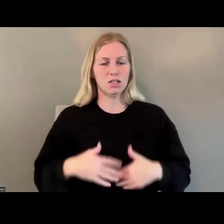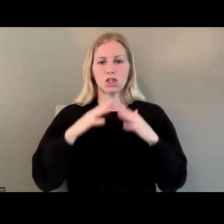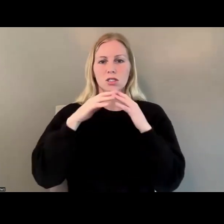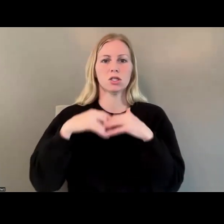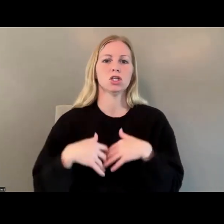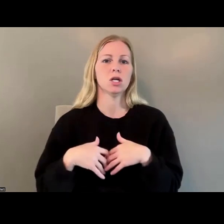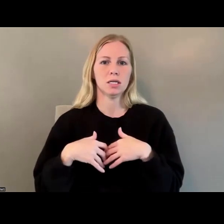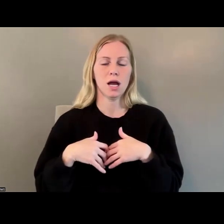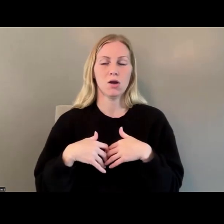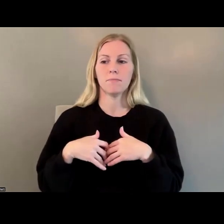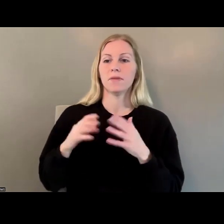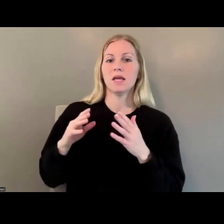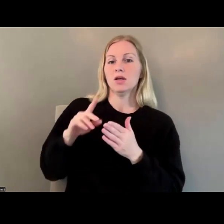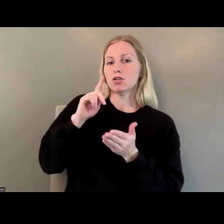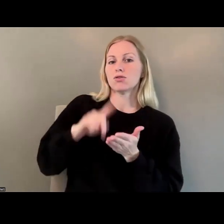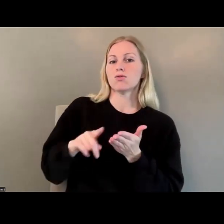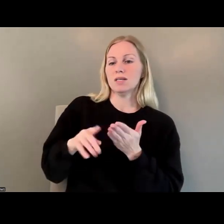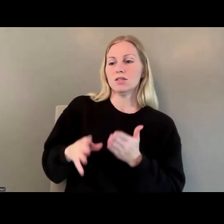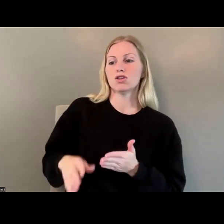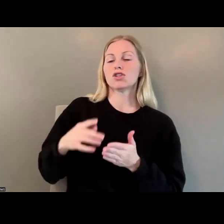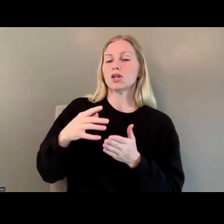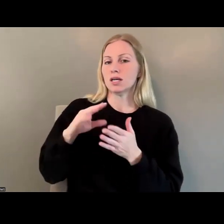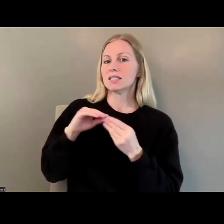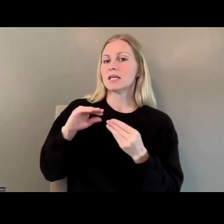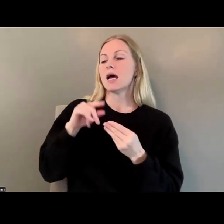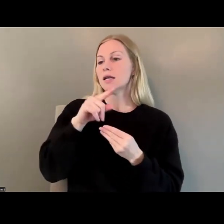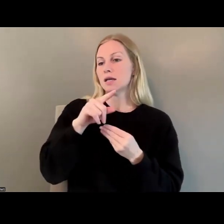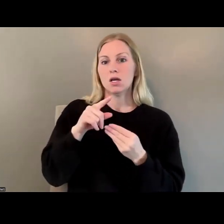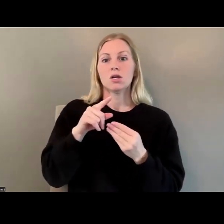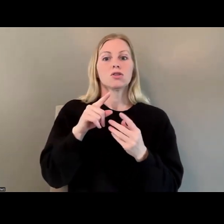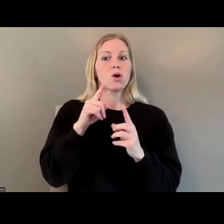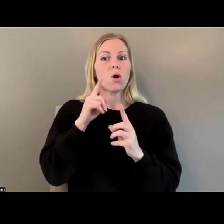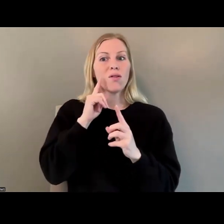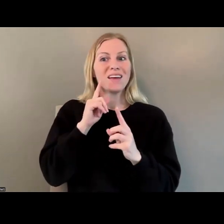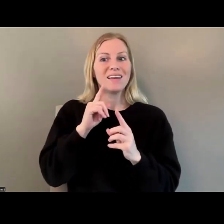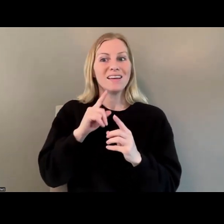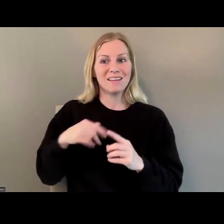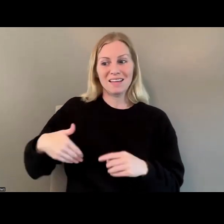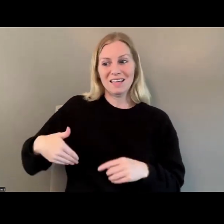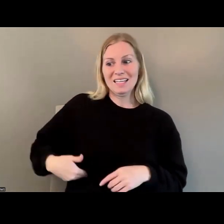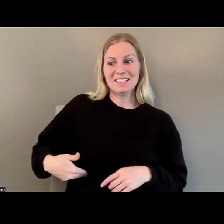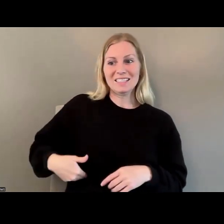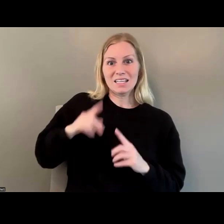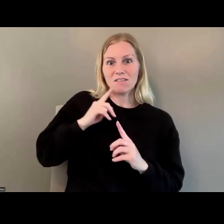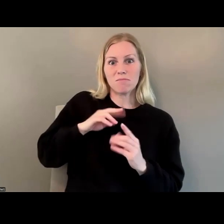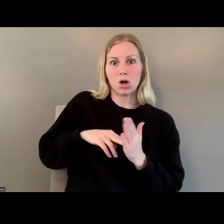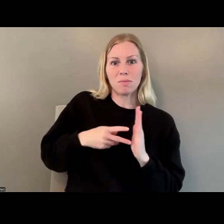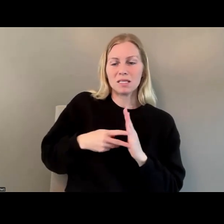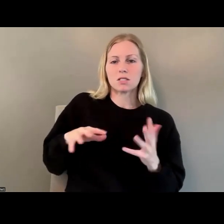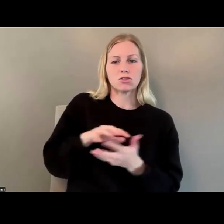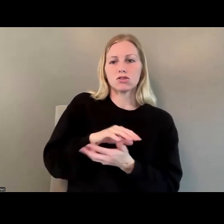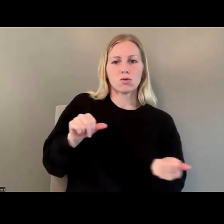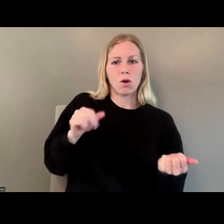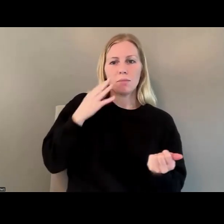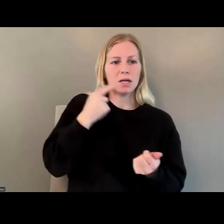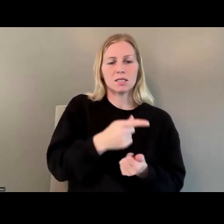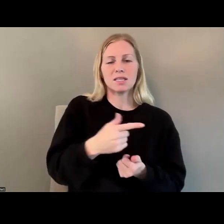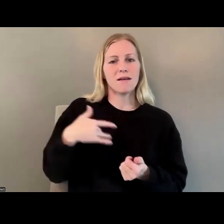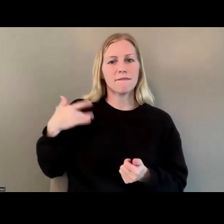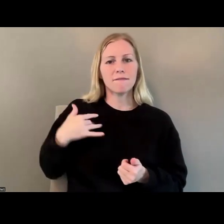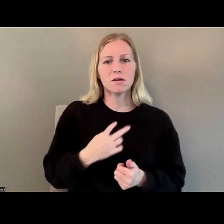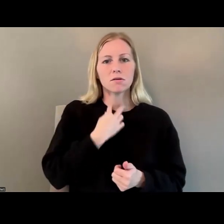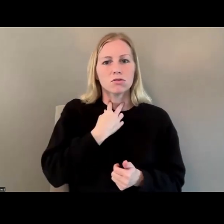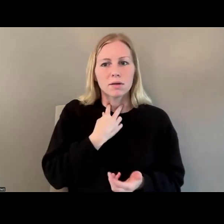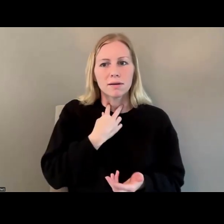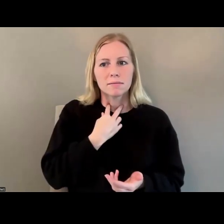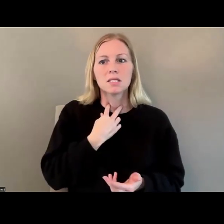this happens to any organism, the instinct of purpose is destroyed because they are trapped. Immobilization is